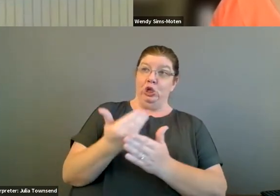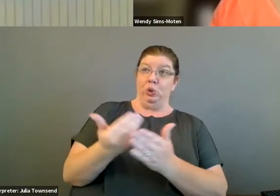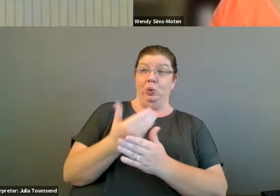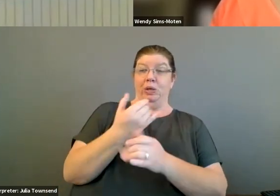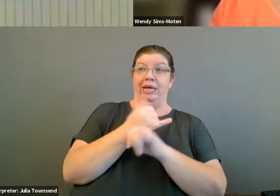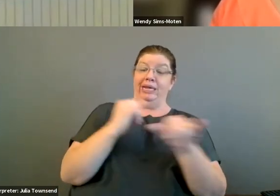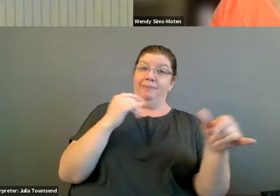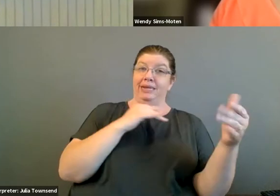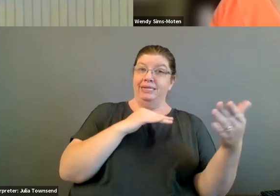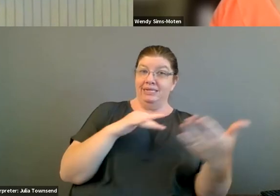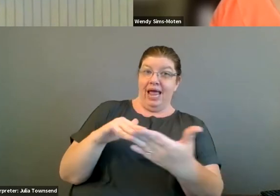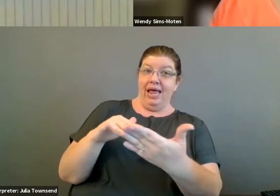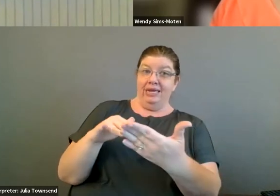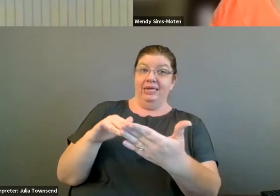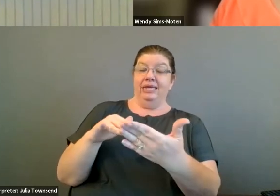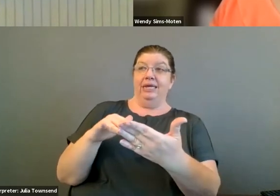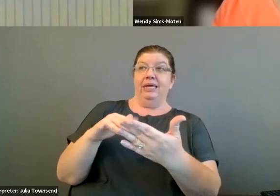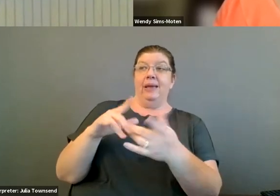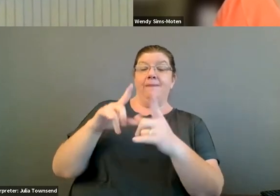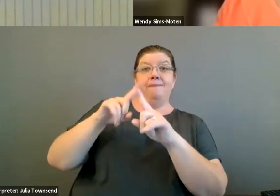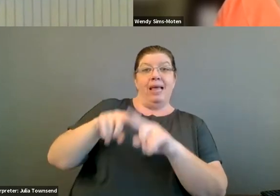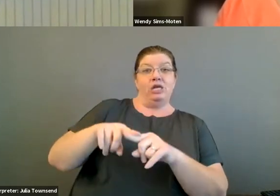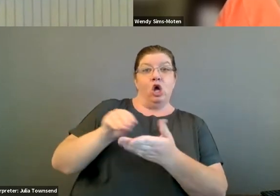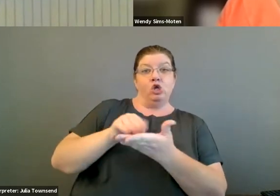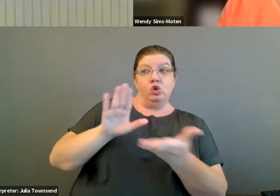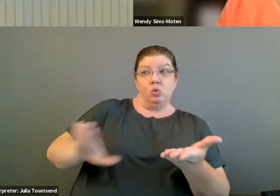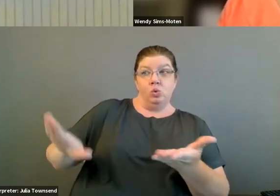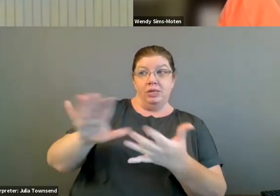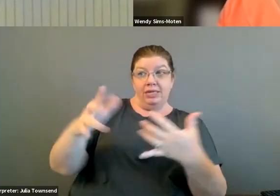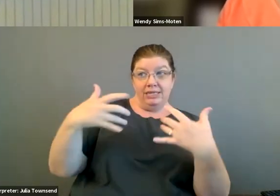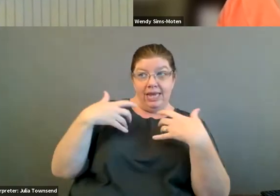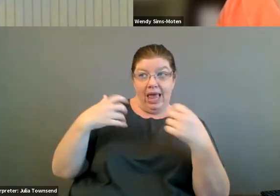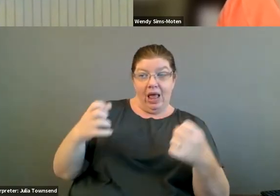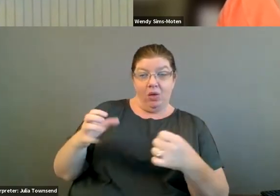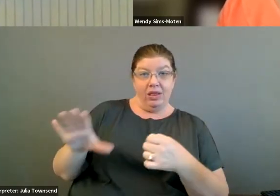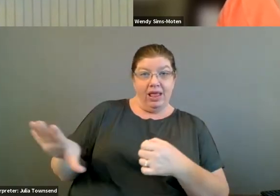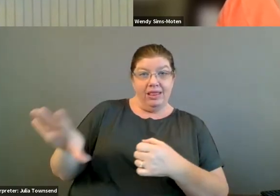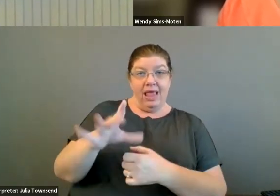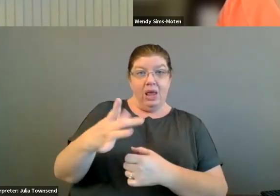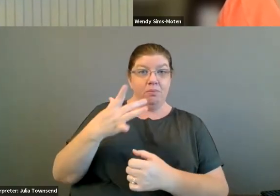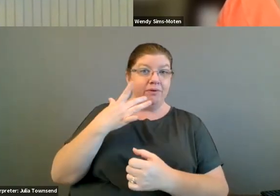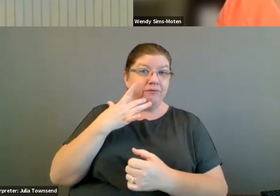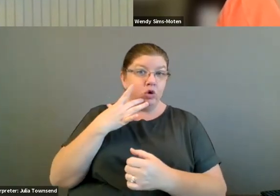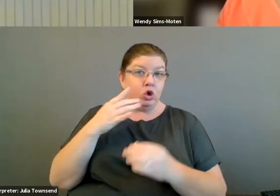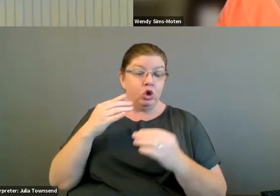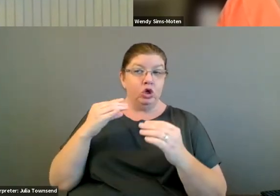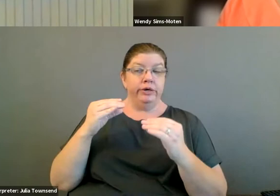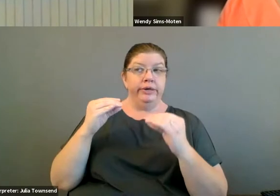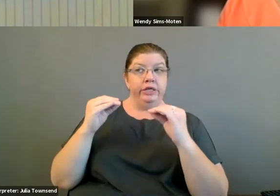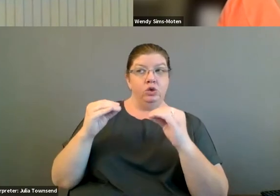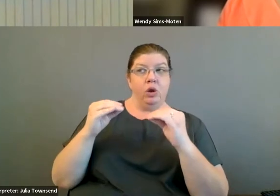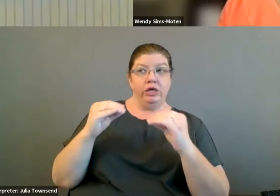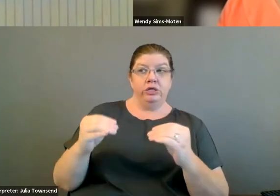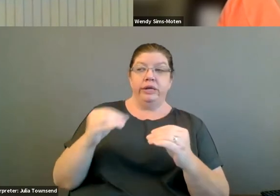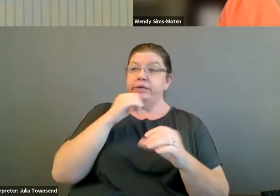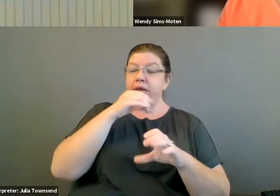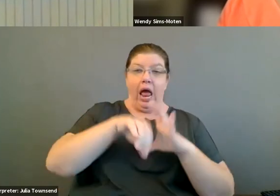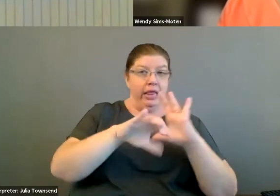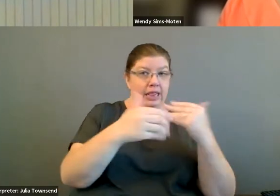independent study based on a student's health and that they prefer instruction away from the